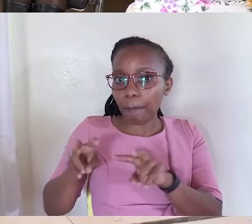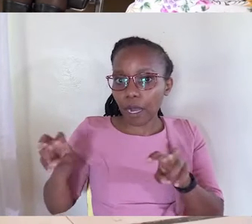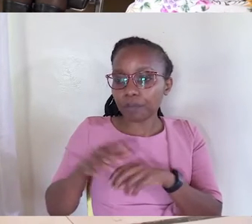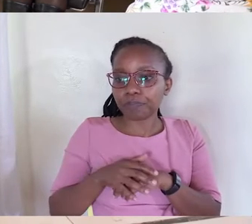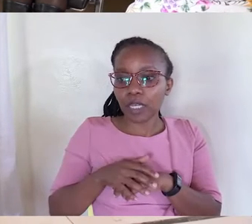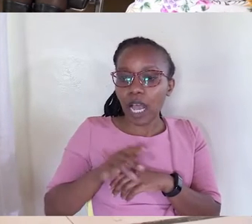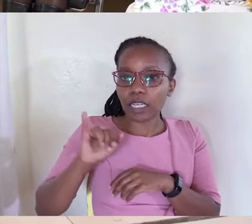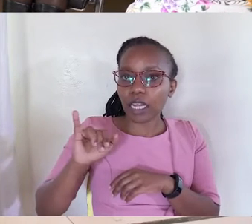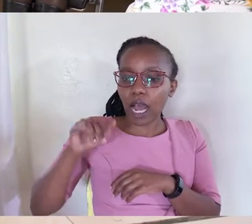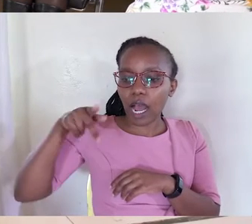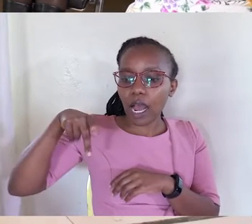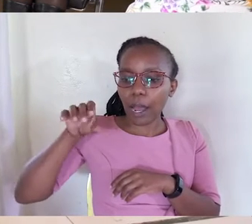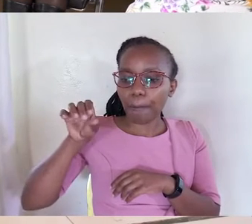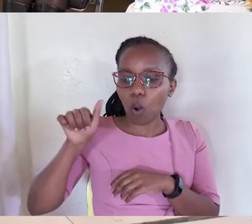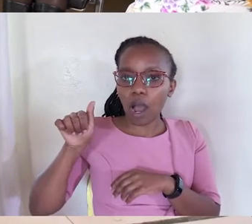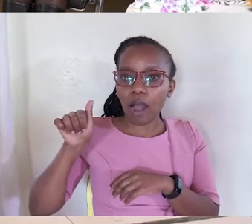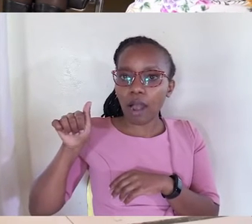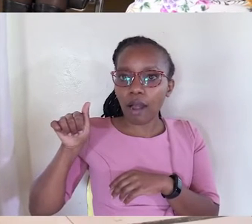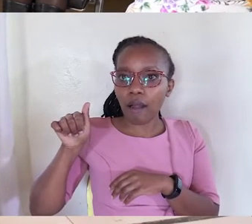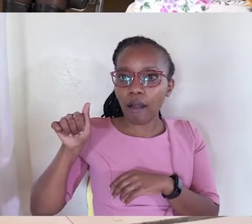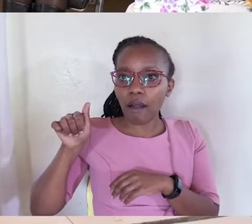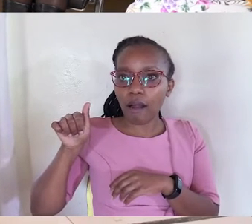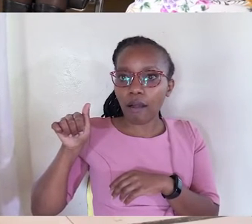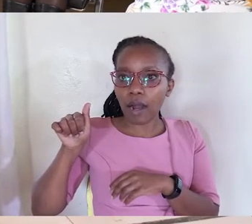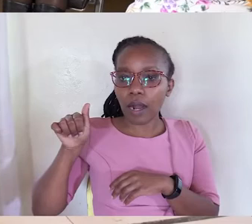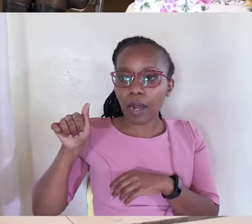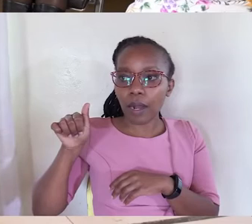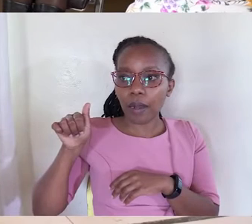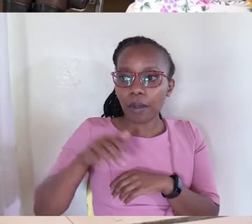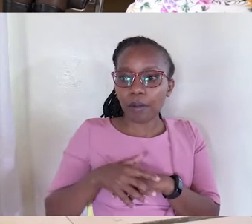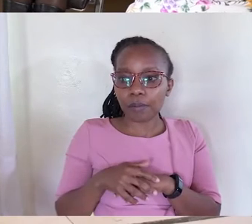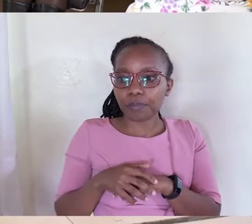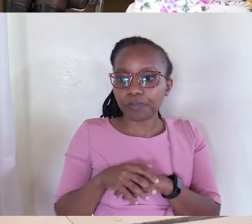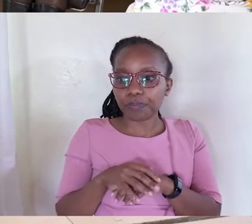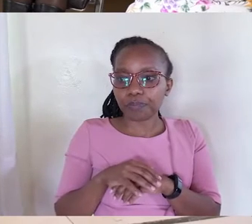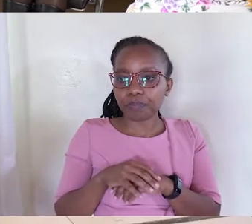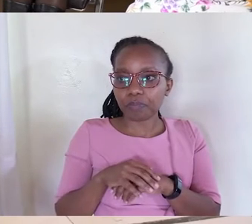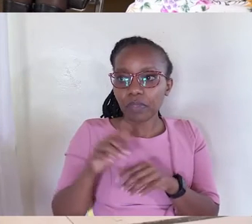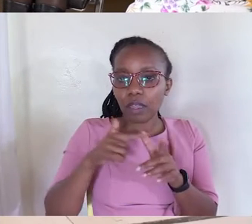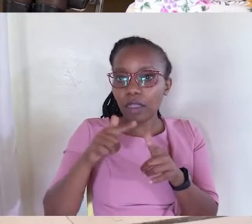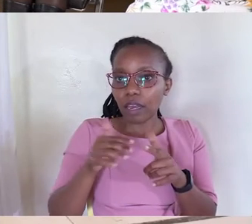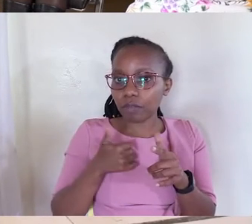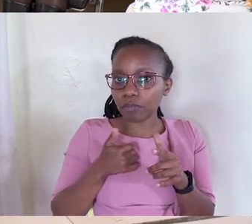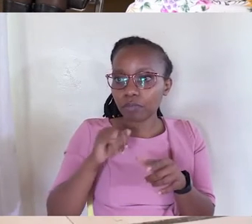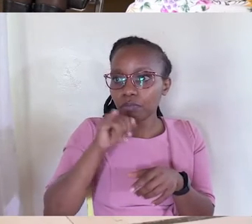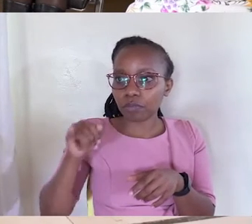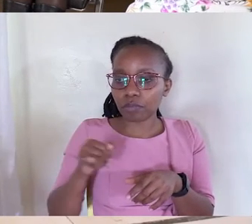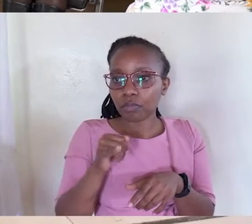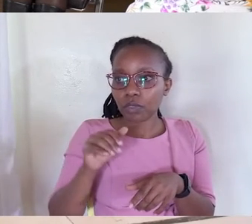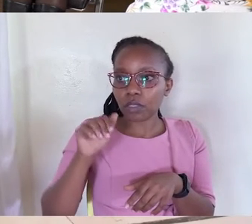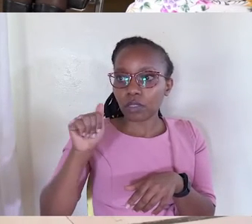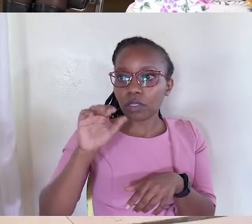Independent Policing and Oversight Authority. That's IPOA. I see him nodding. Then we have Ms. Jackie